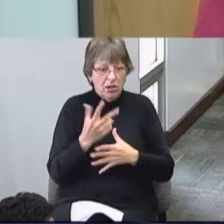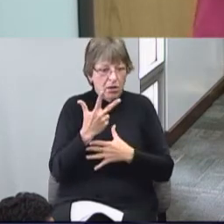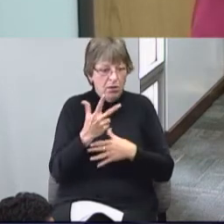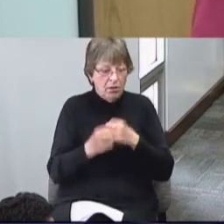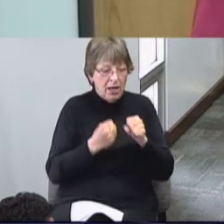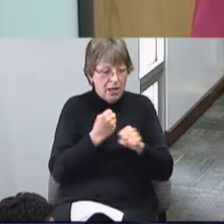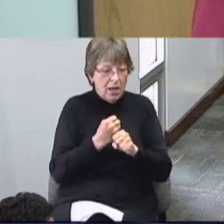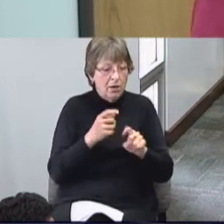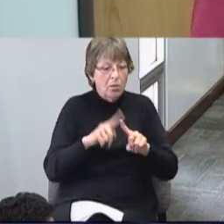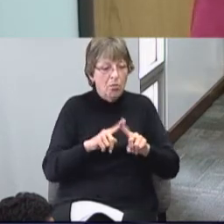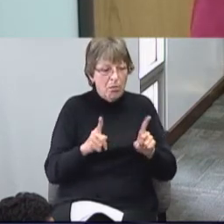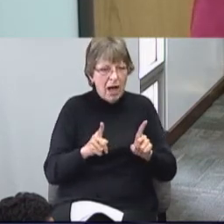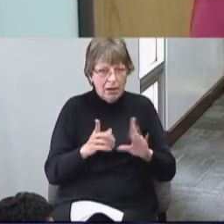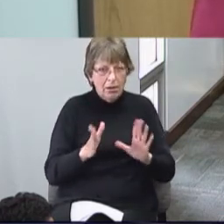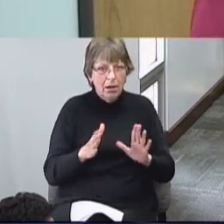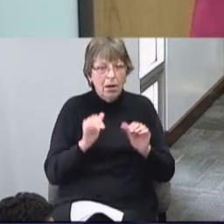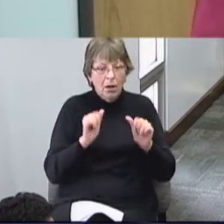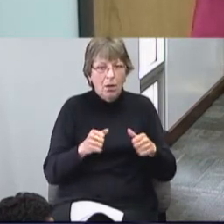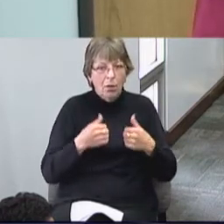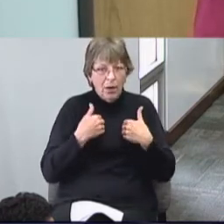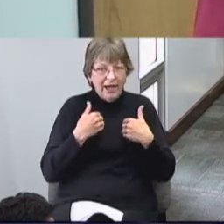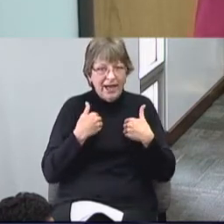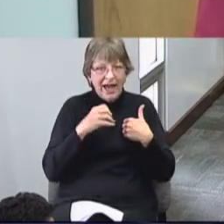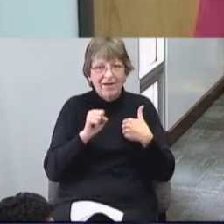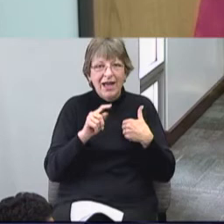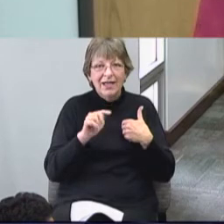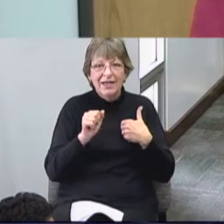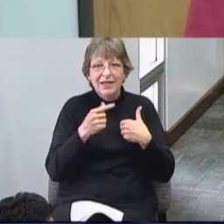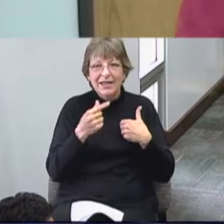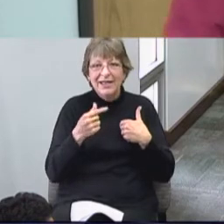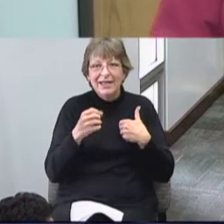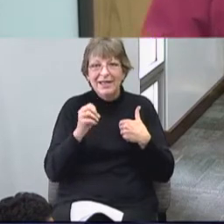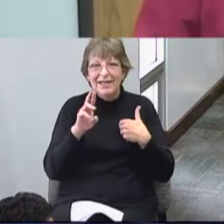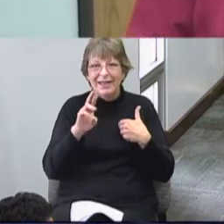have that continuity over time.